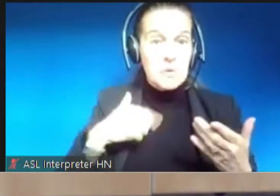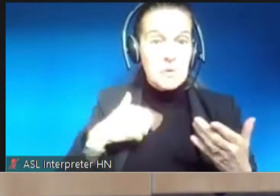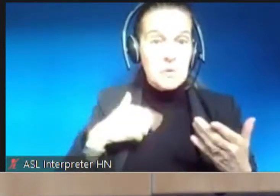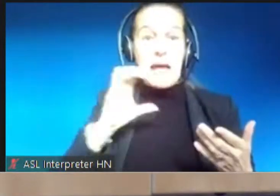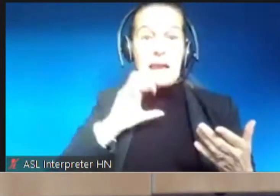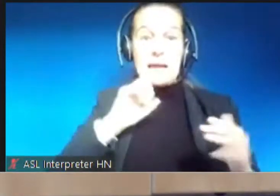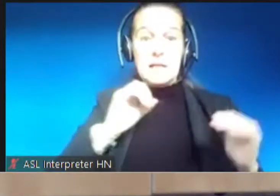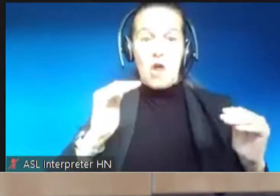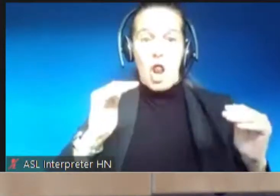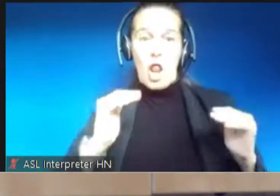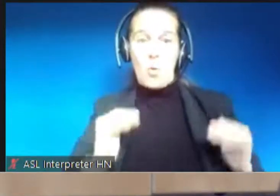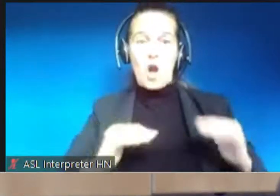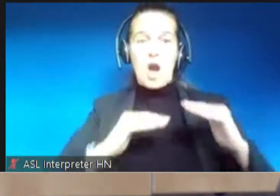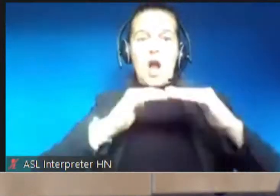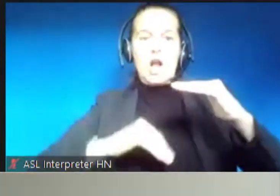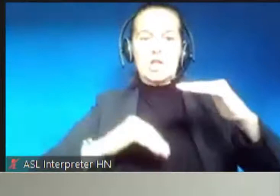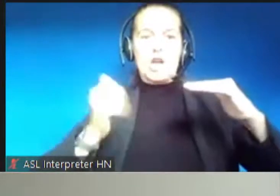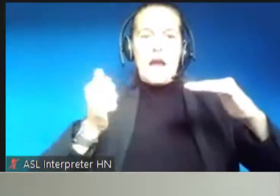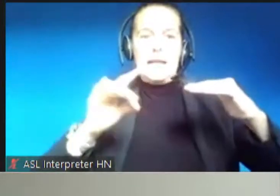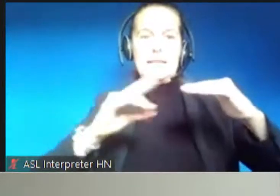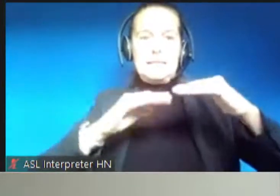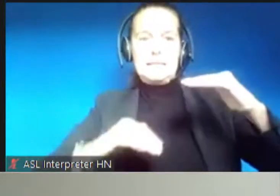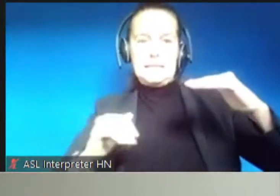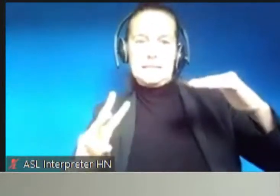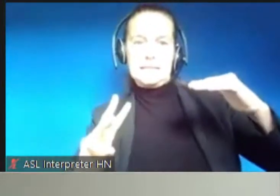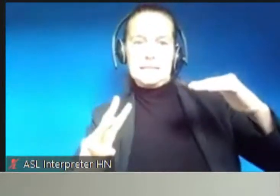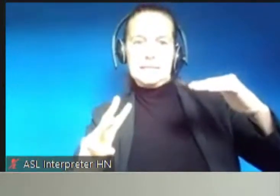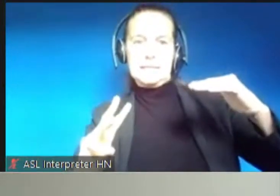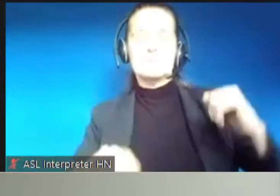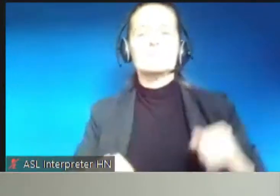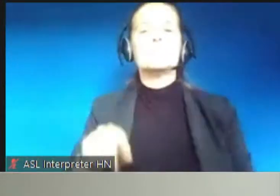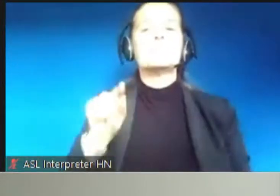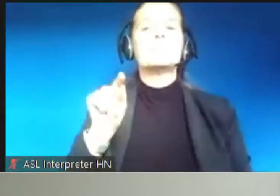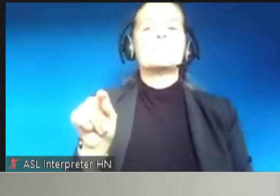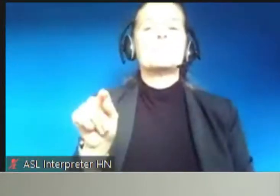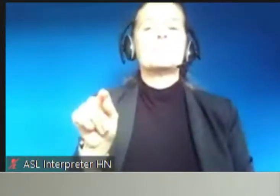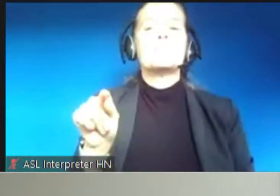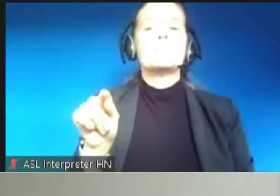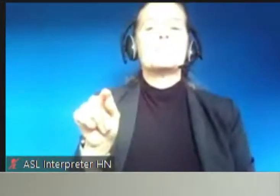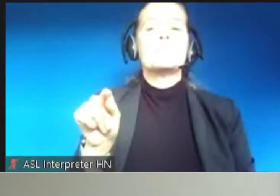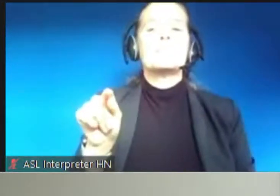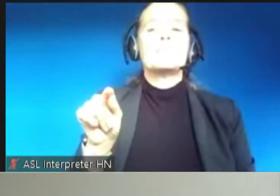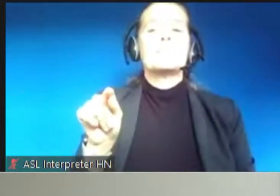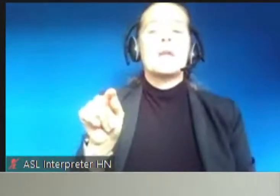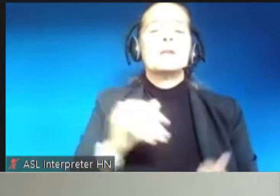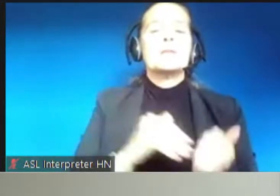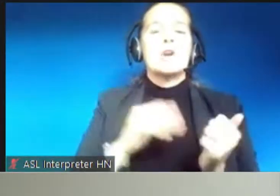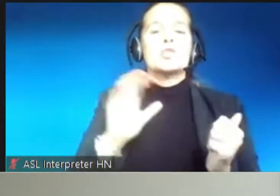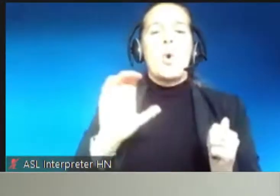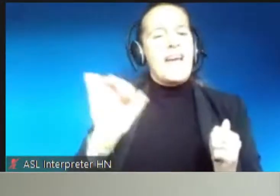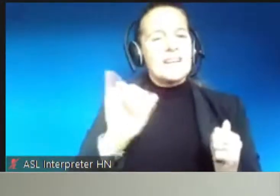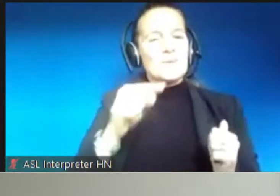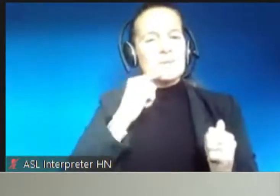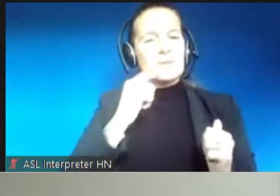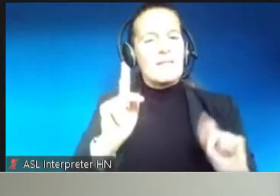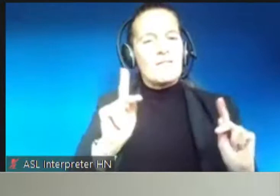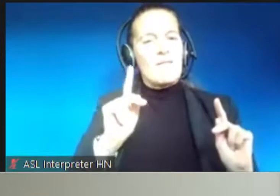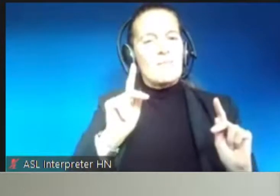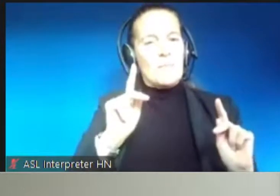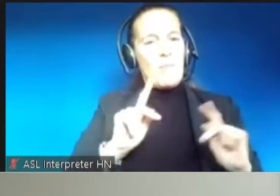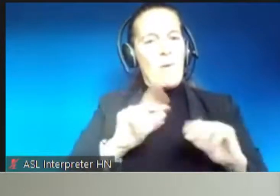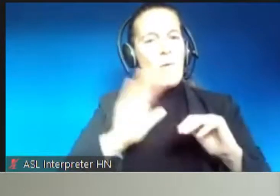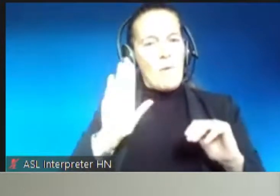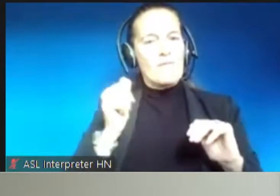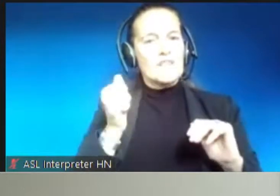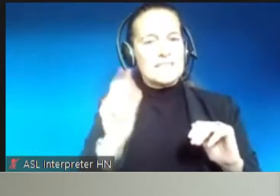lower? So again, as you said, for people who are over 16 years old, the